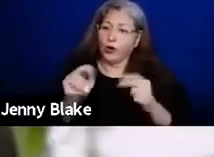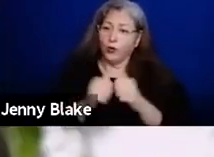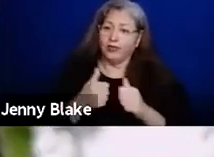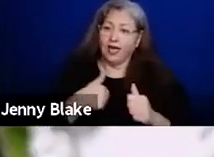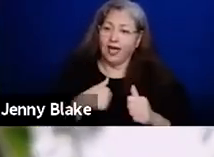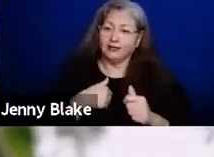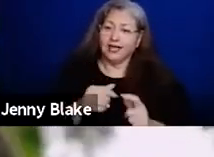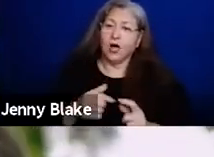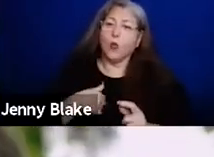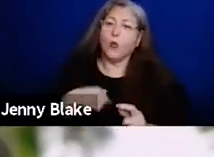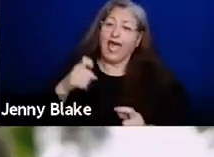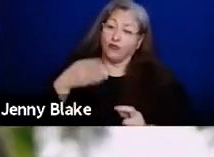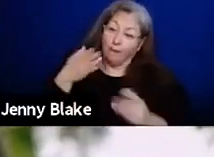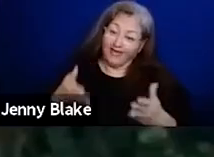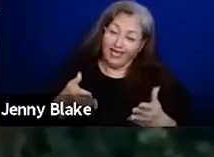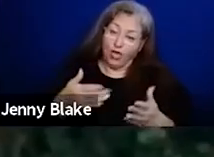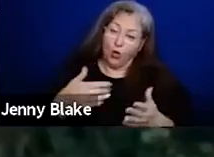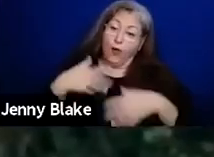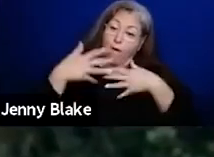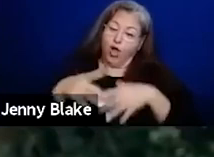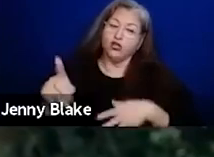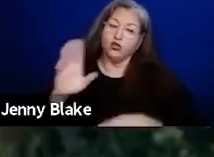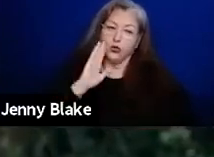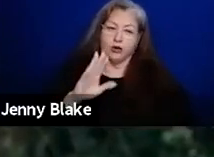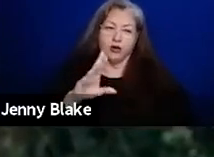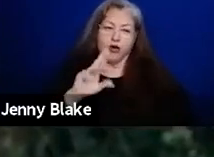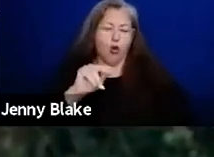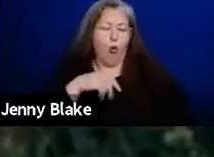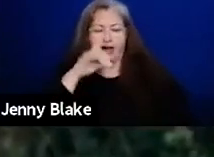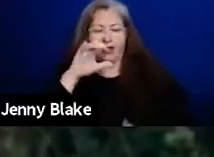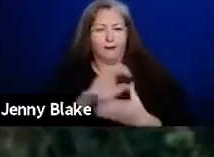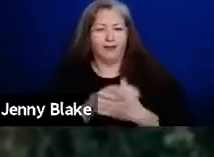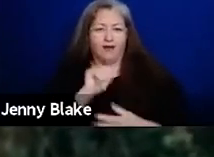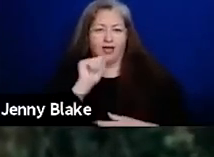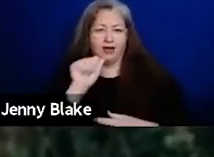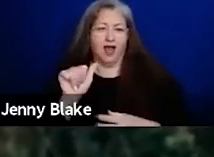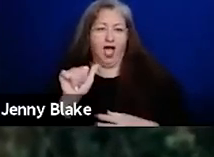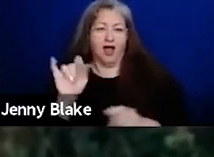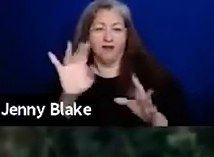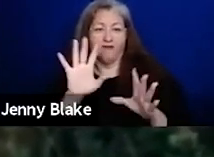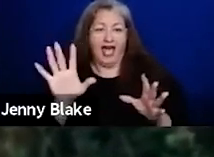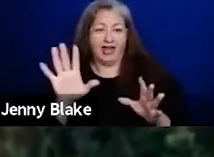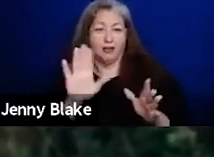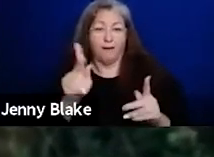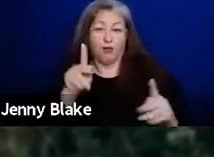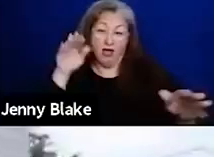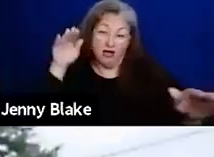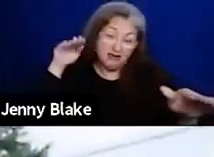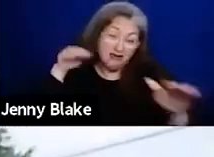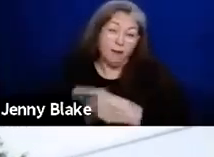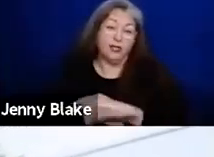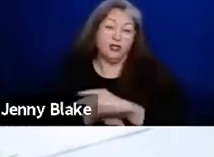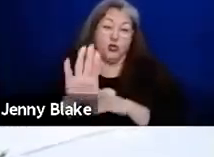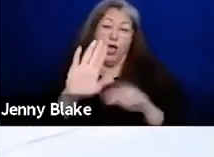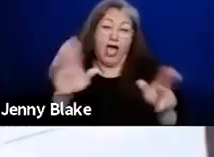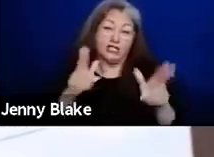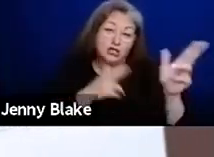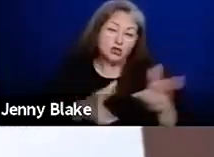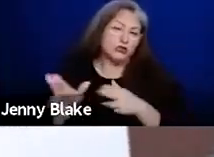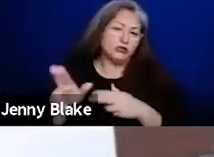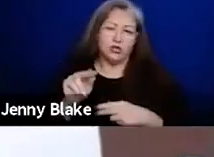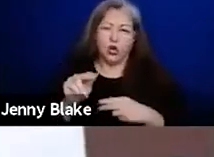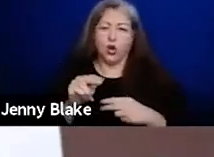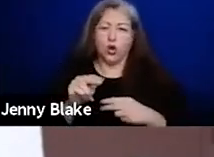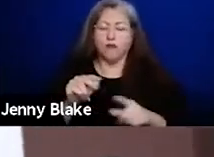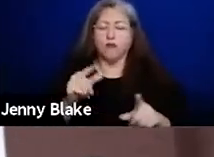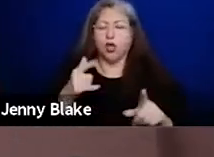unless we're on the streets, unless we're marching. Oh, I didn't believe in nonviolence if people would come and shooting into your houses. Gloria